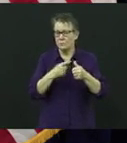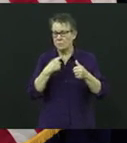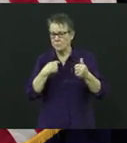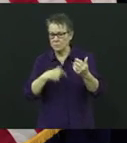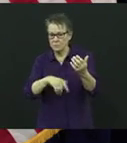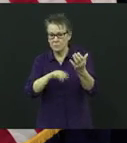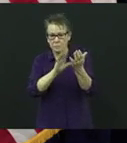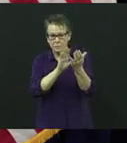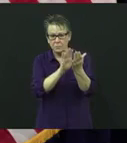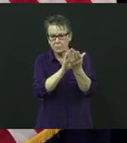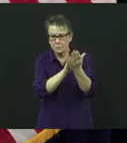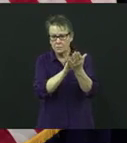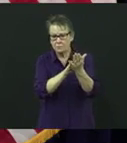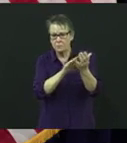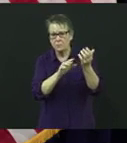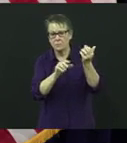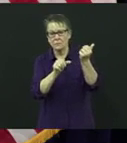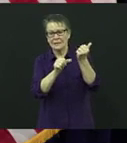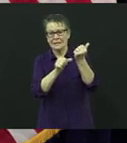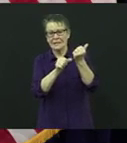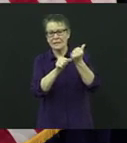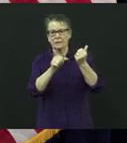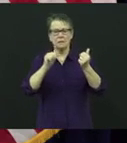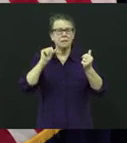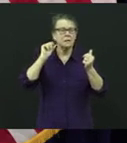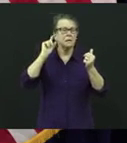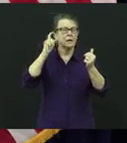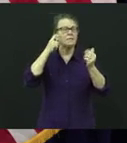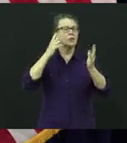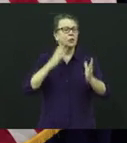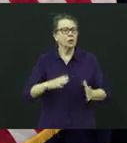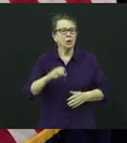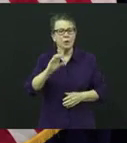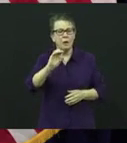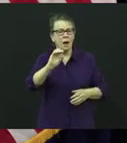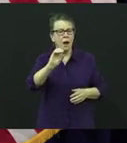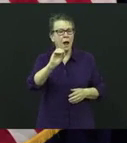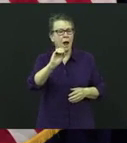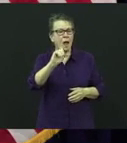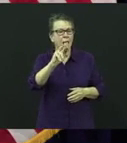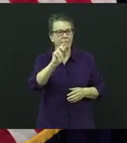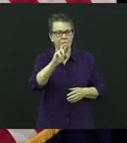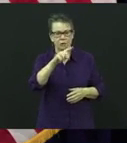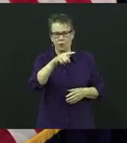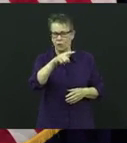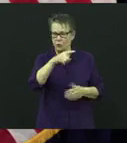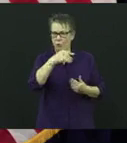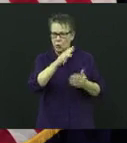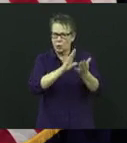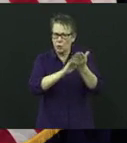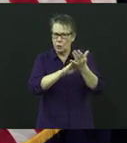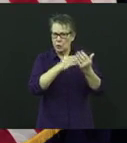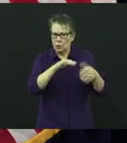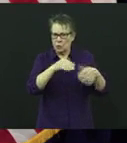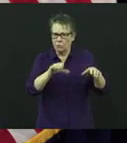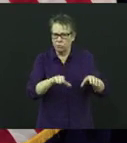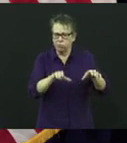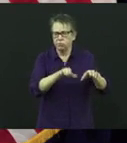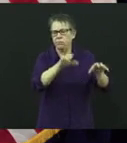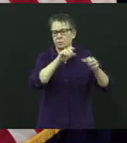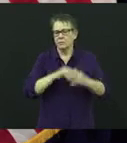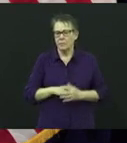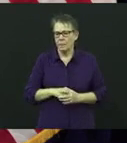ever before. The Lieutenant Governor and I made a decision some number of days ago that we would divide and conquer. I was just on the phone with her with a group of us a